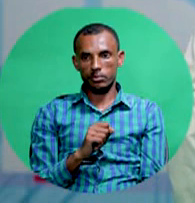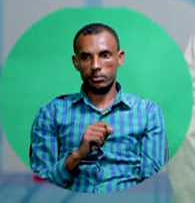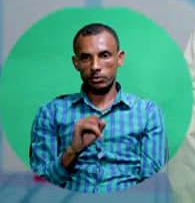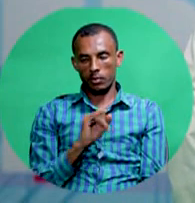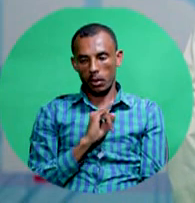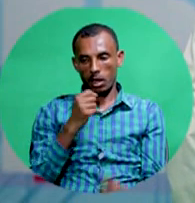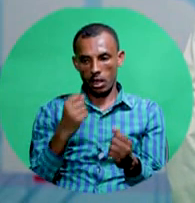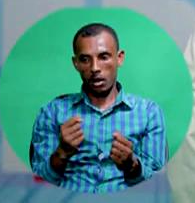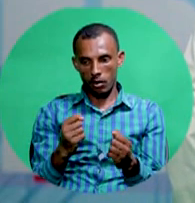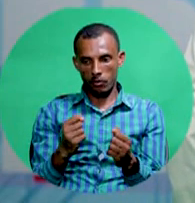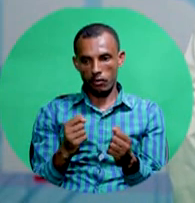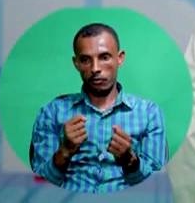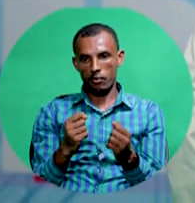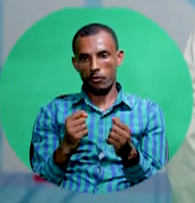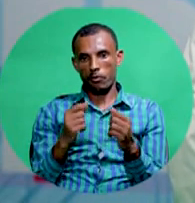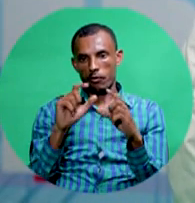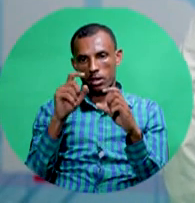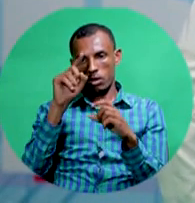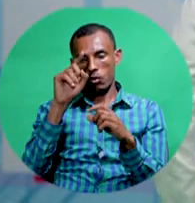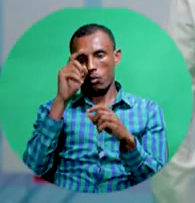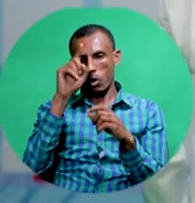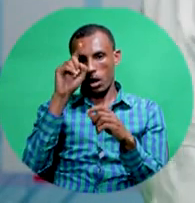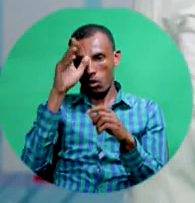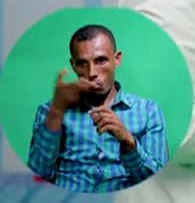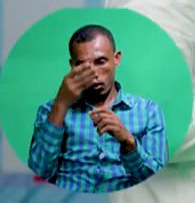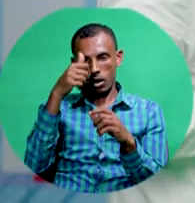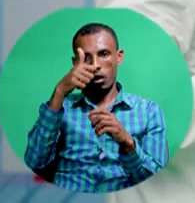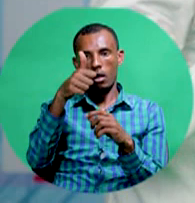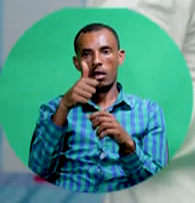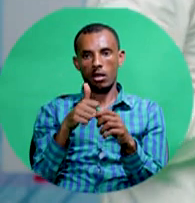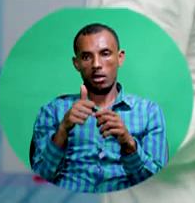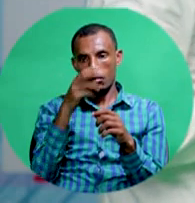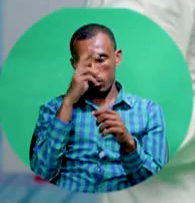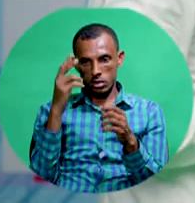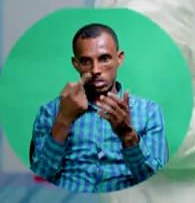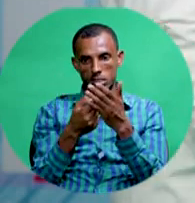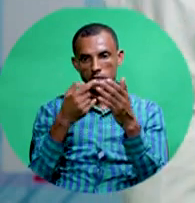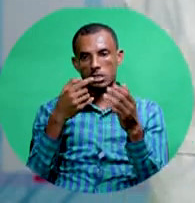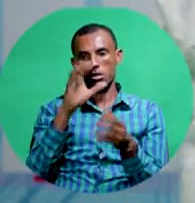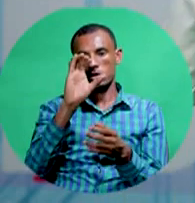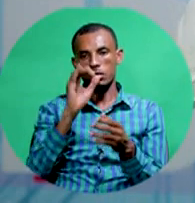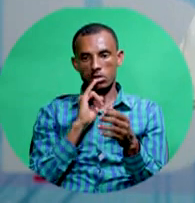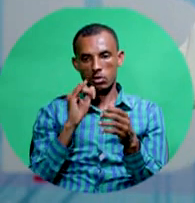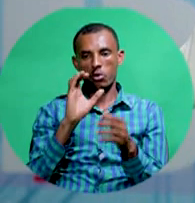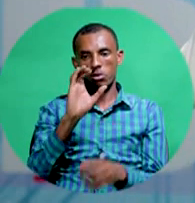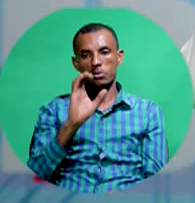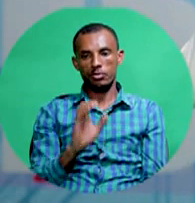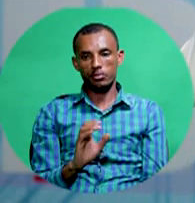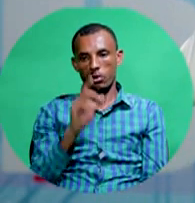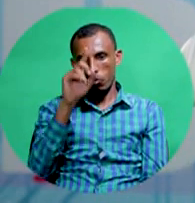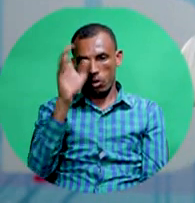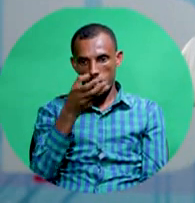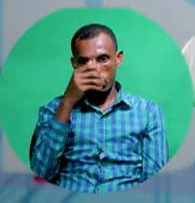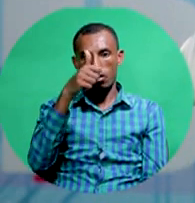I can factor out 1 over a from the integral sign because it is constant. So it's